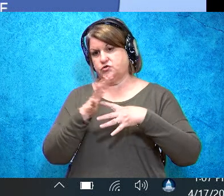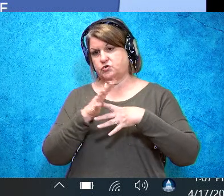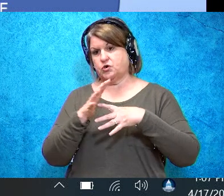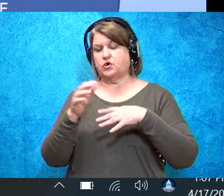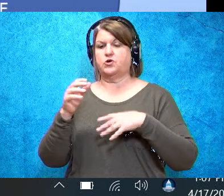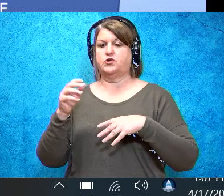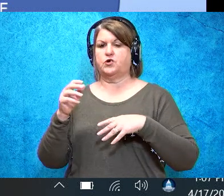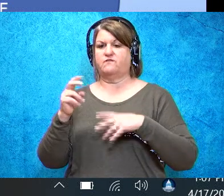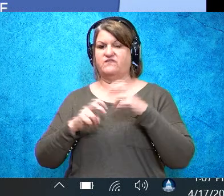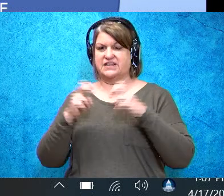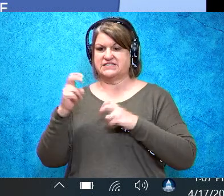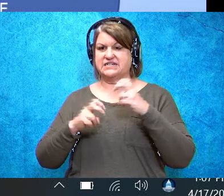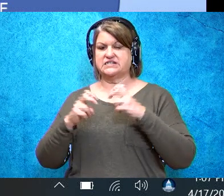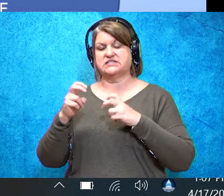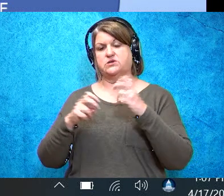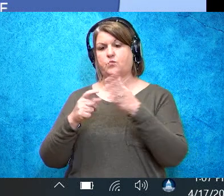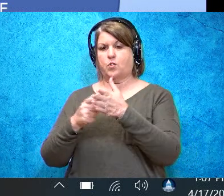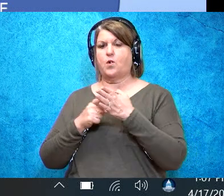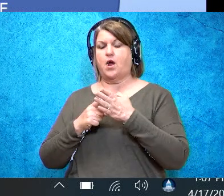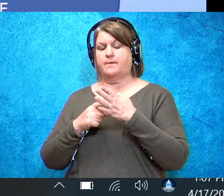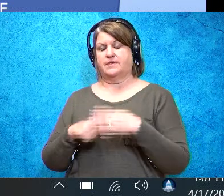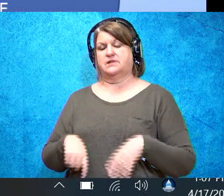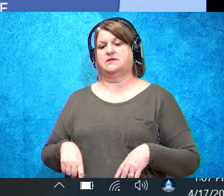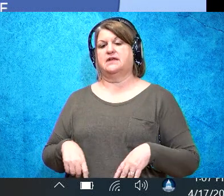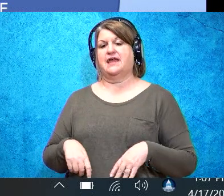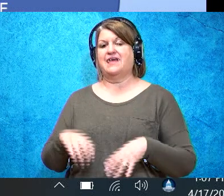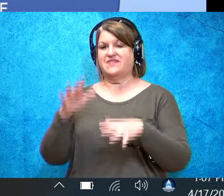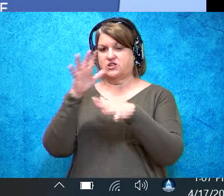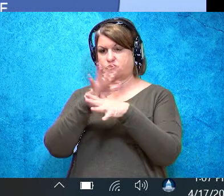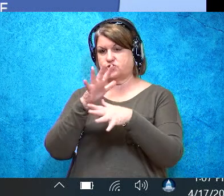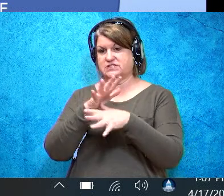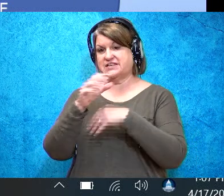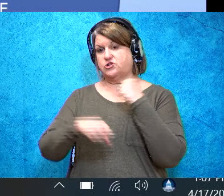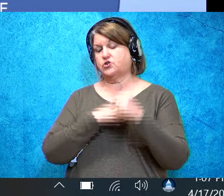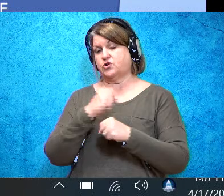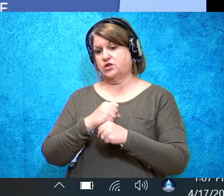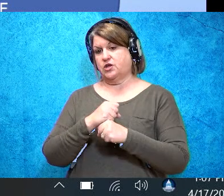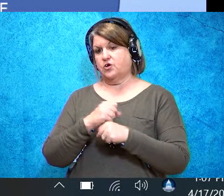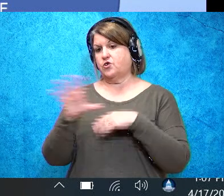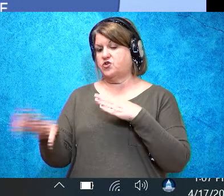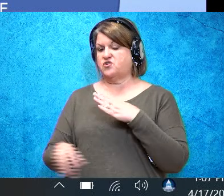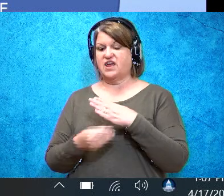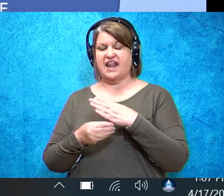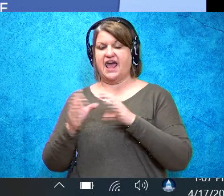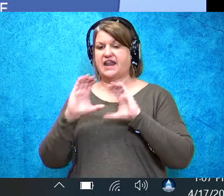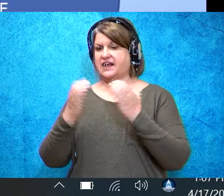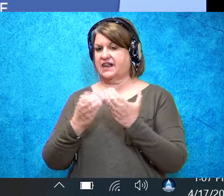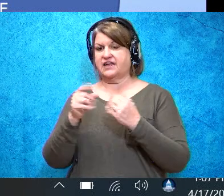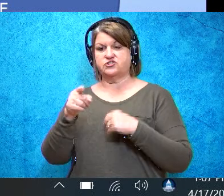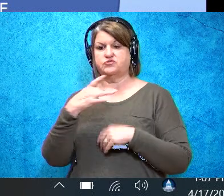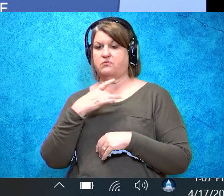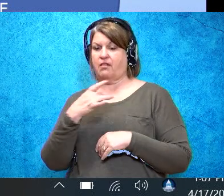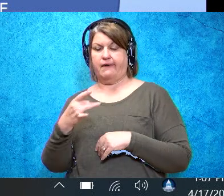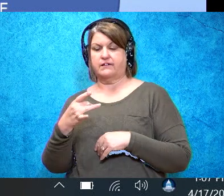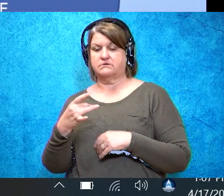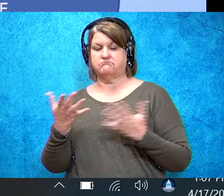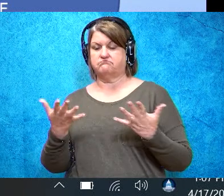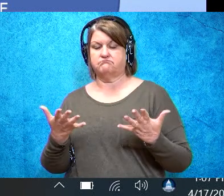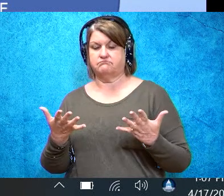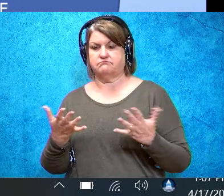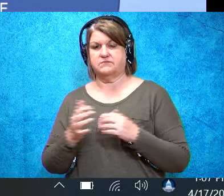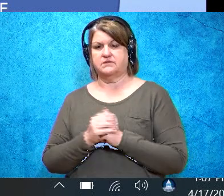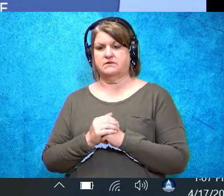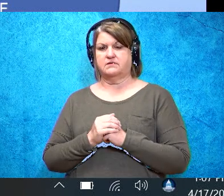then you have the option in your senior year to add in a course that you would like, a science elective, an honors science